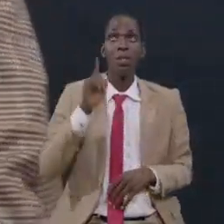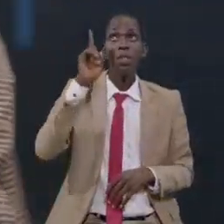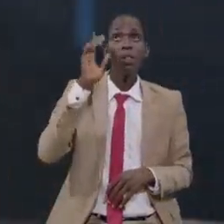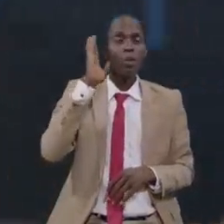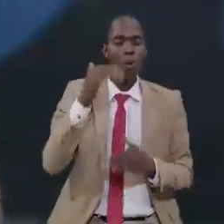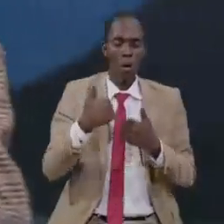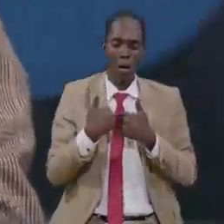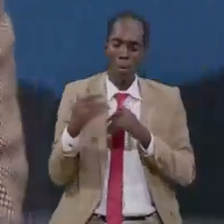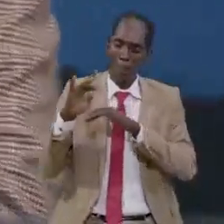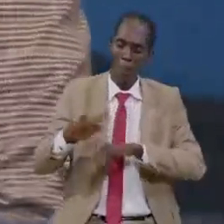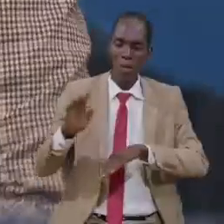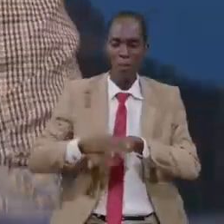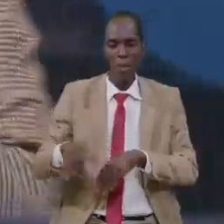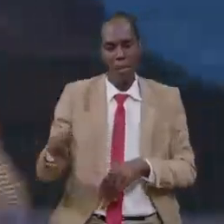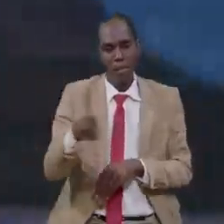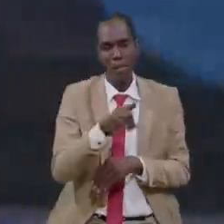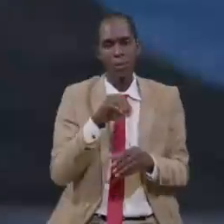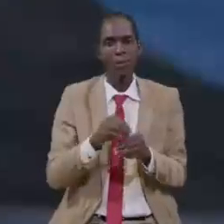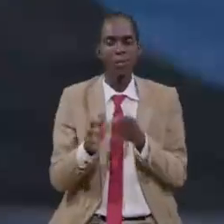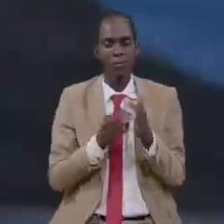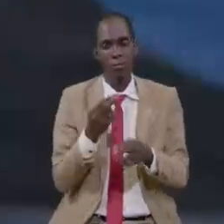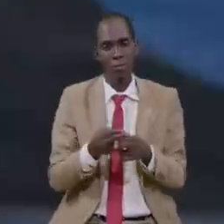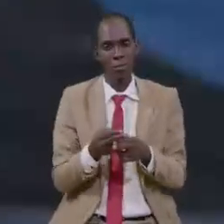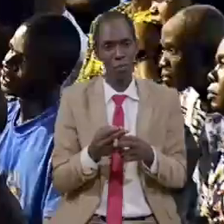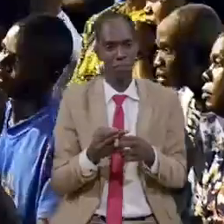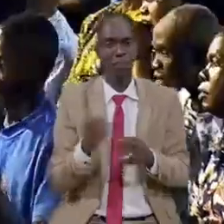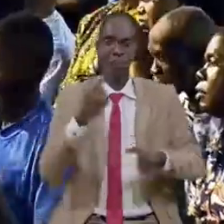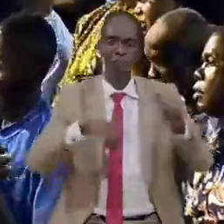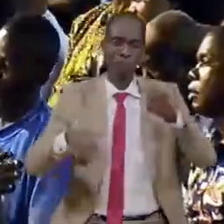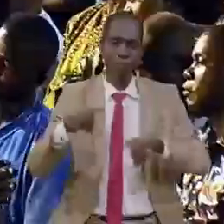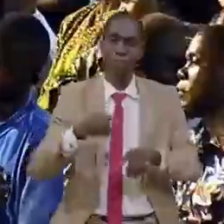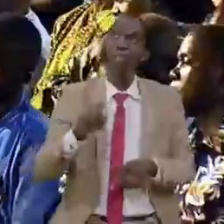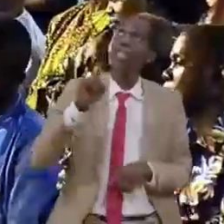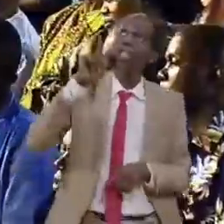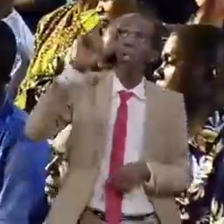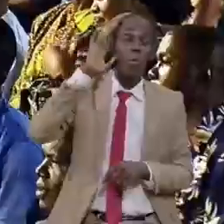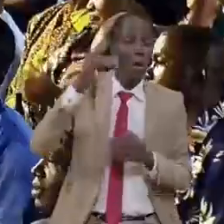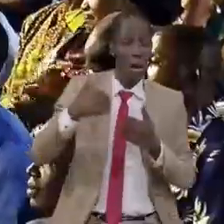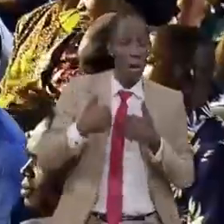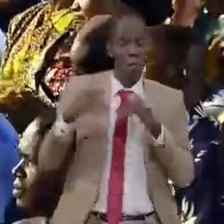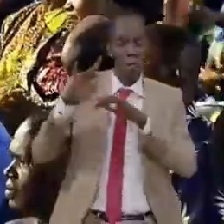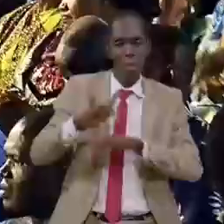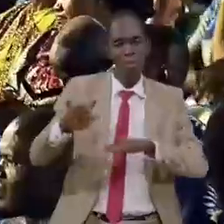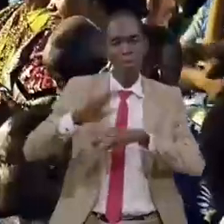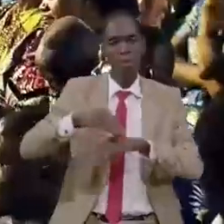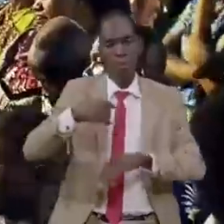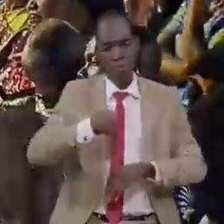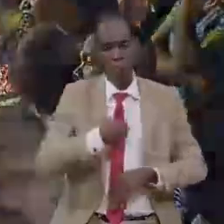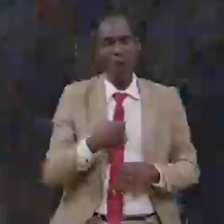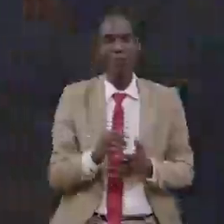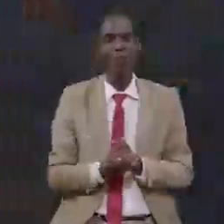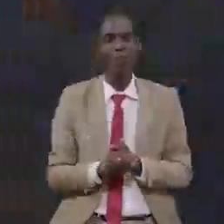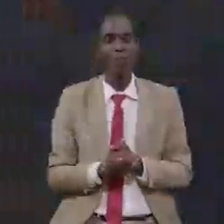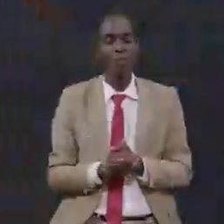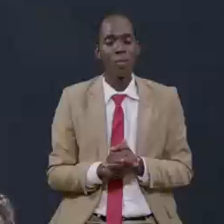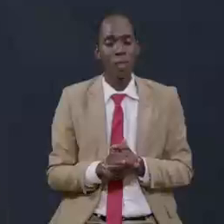you. Say, he will have mercy on me. It says, there is mercy.